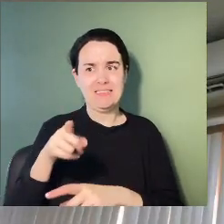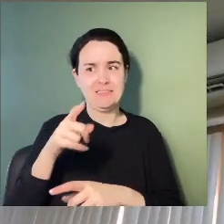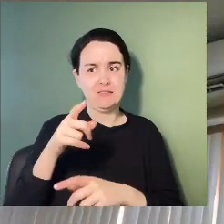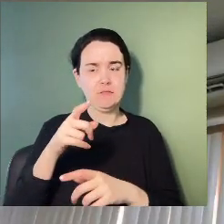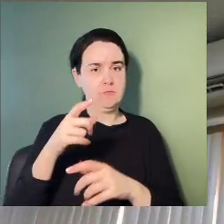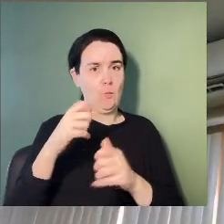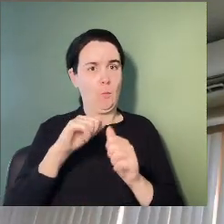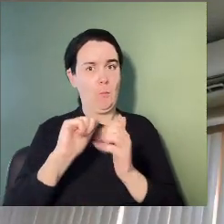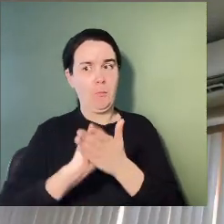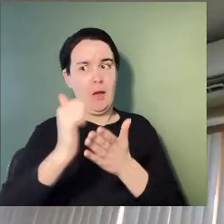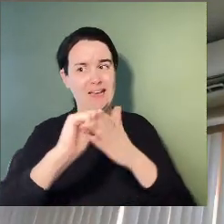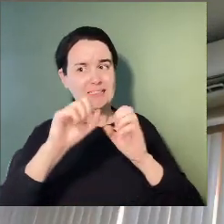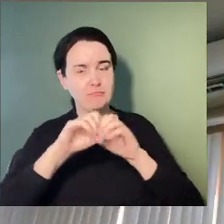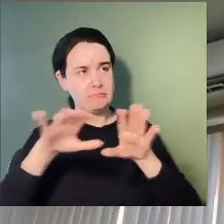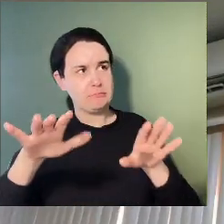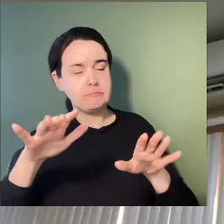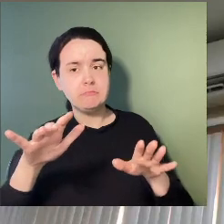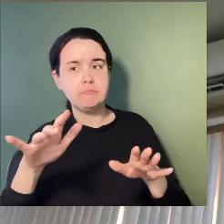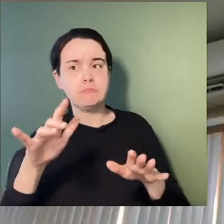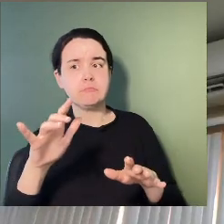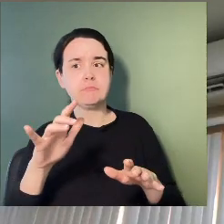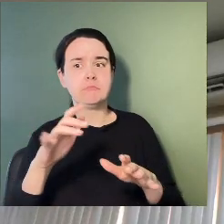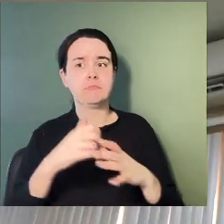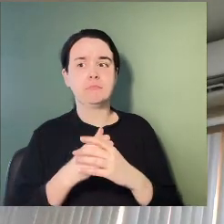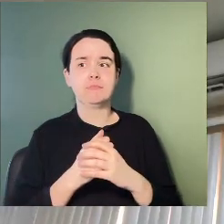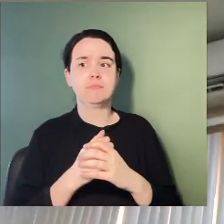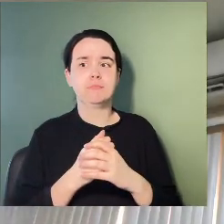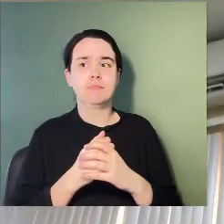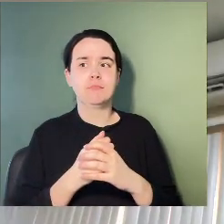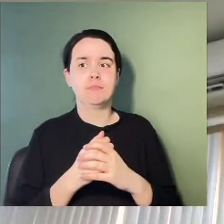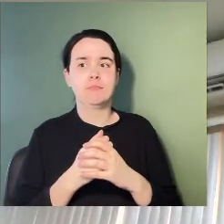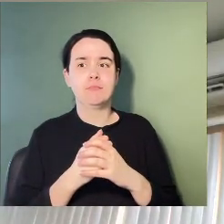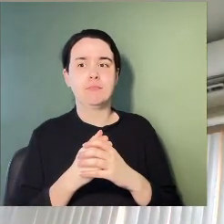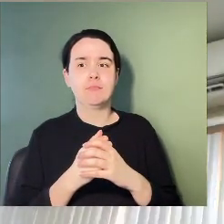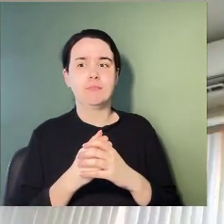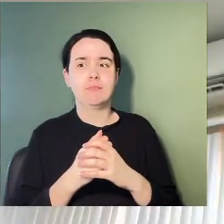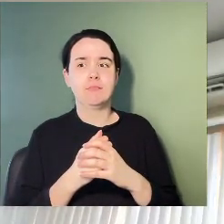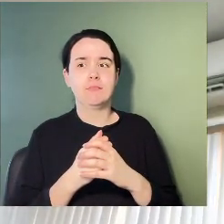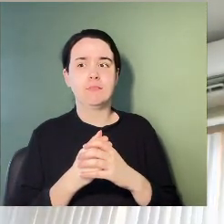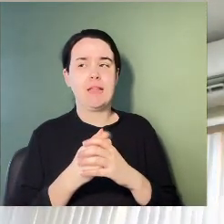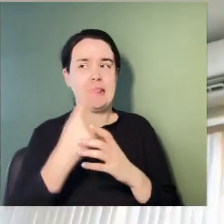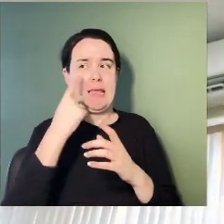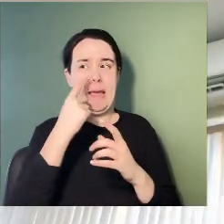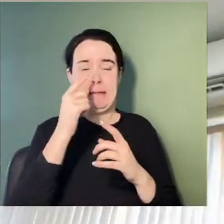capitalism market? Potentially Cassie, but of course that's open to all our panelists.